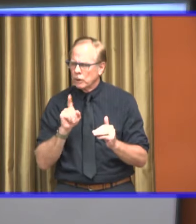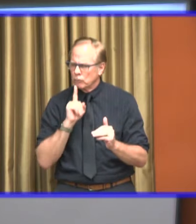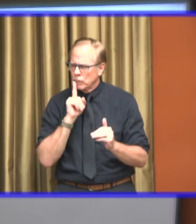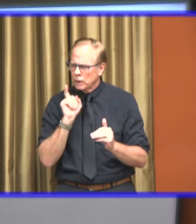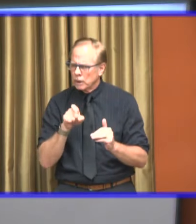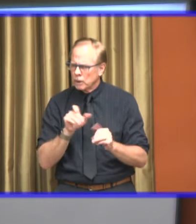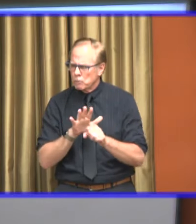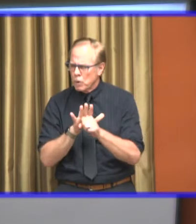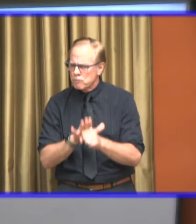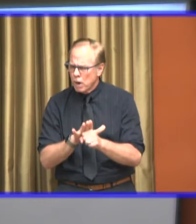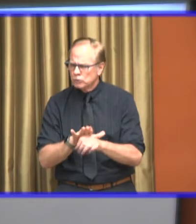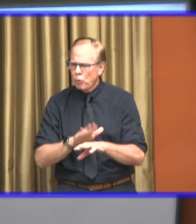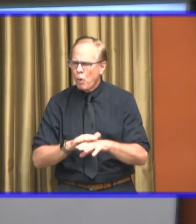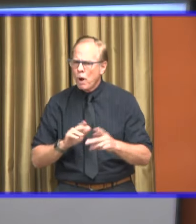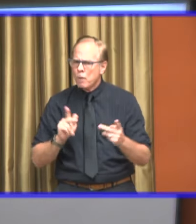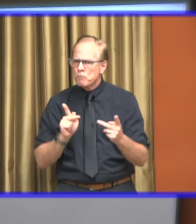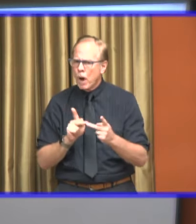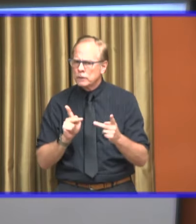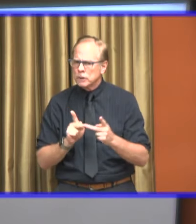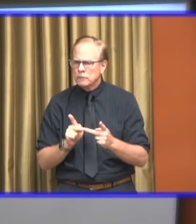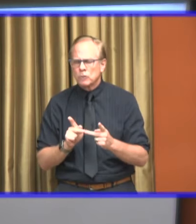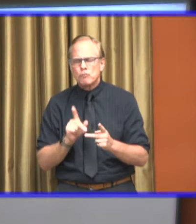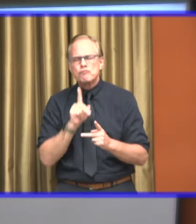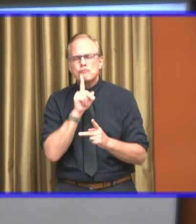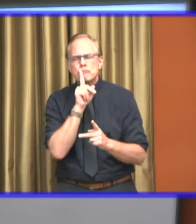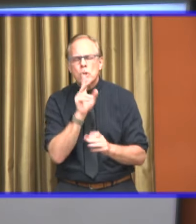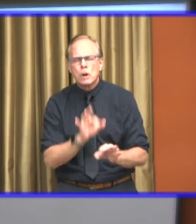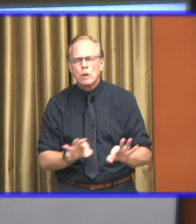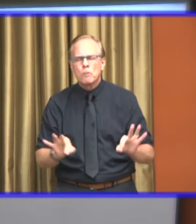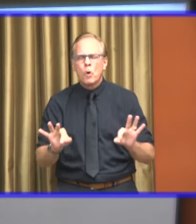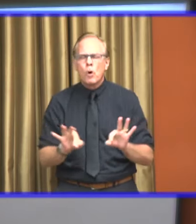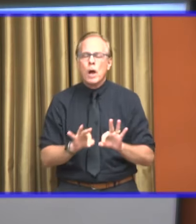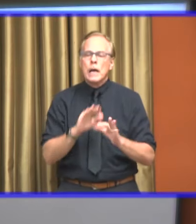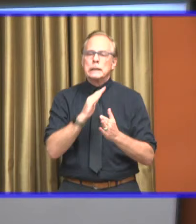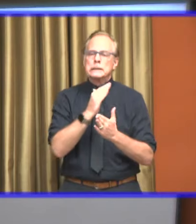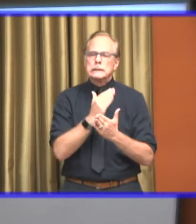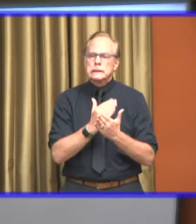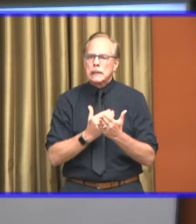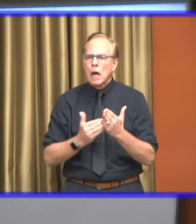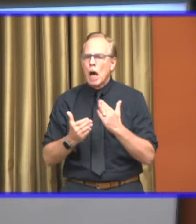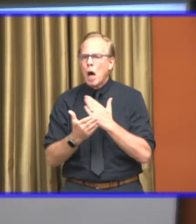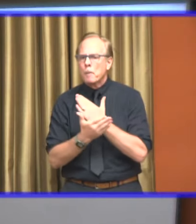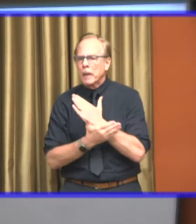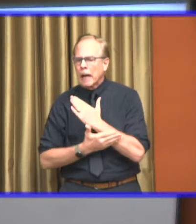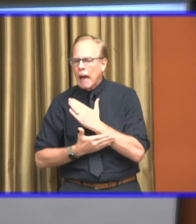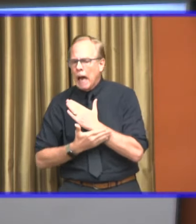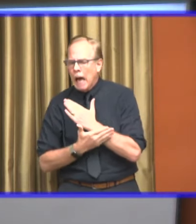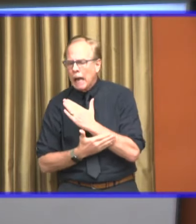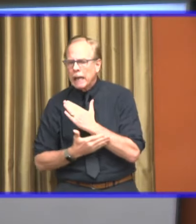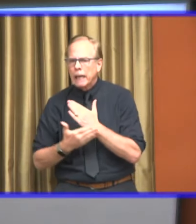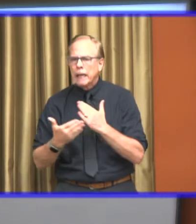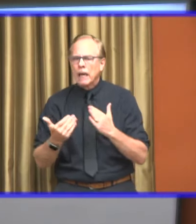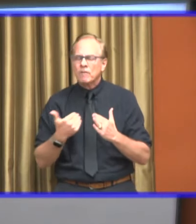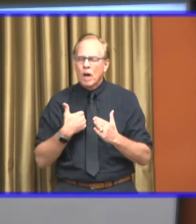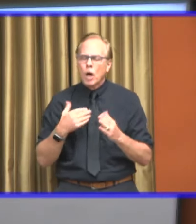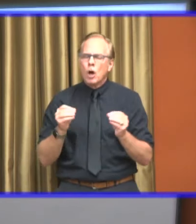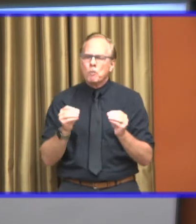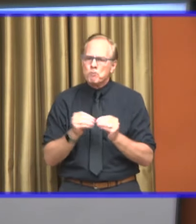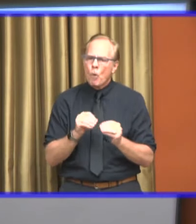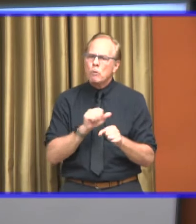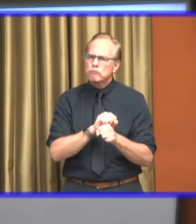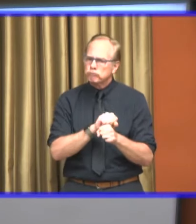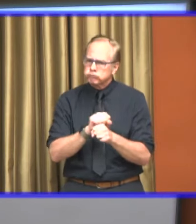It's really important. You know, some of our counties have had more of a COVID-19